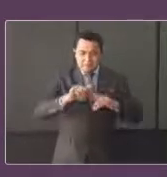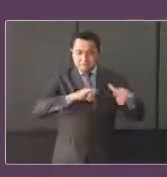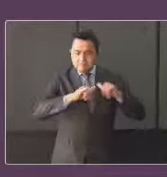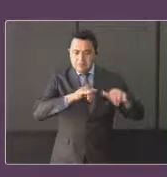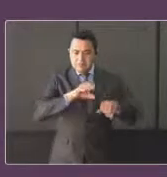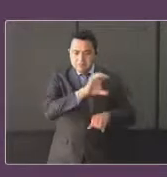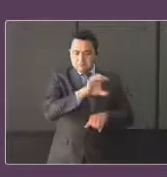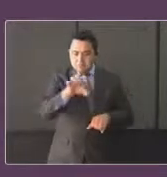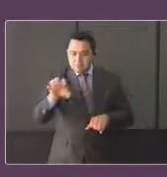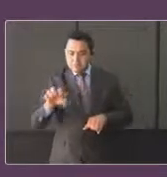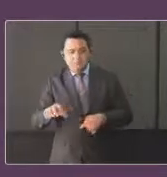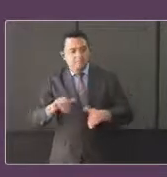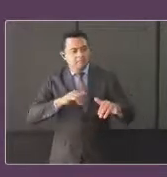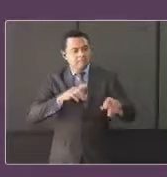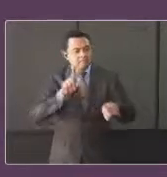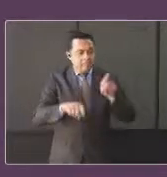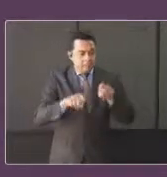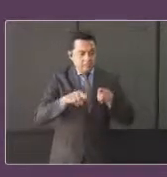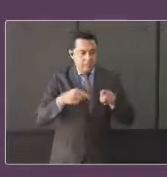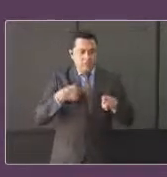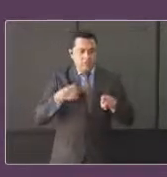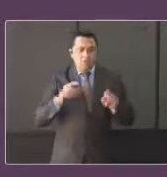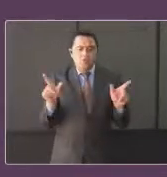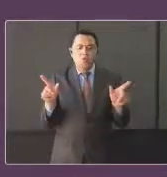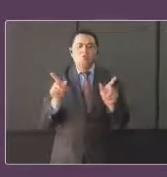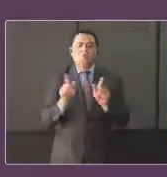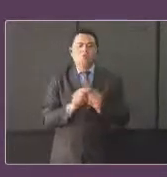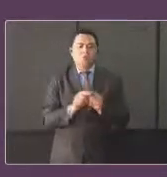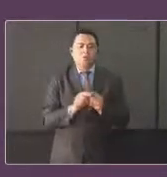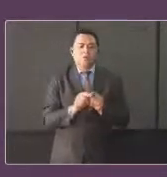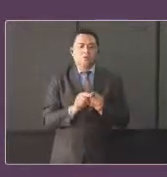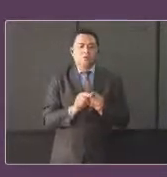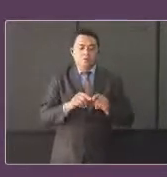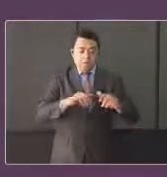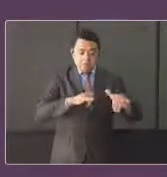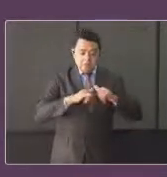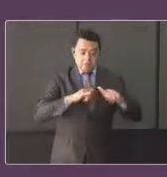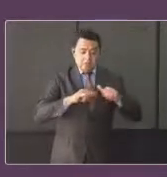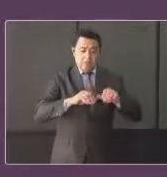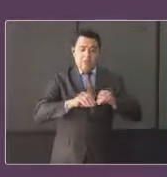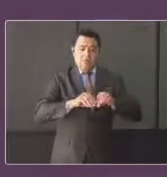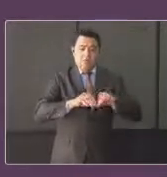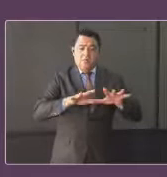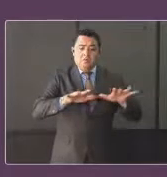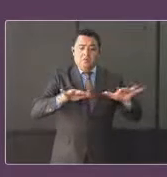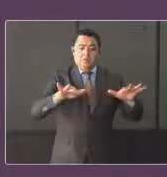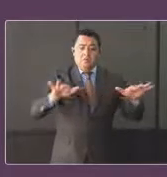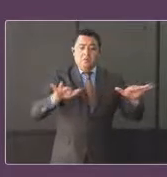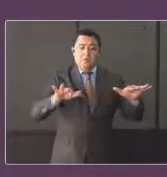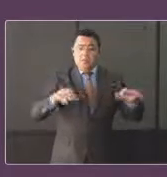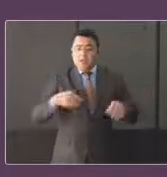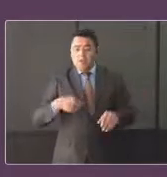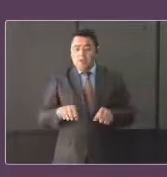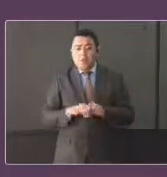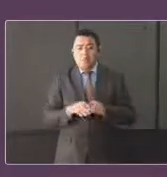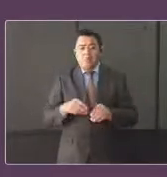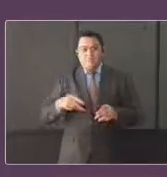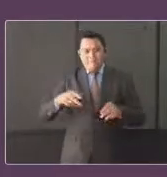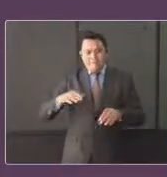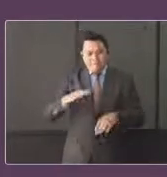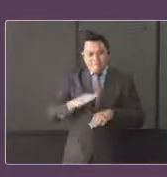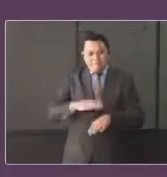our decisions on the characteristics of the territory. So territorial deployment, data for more